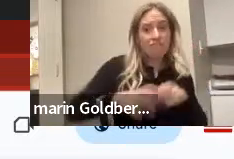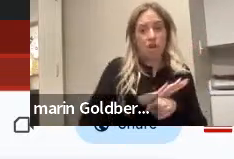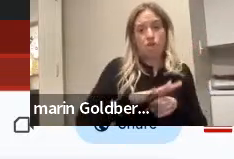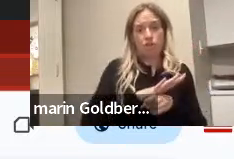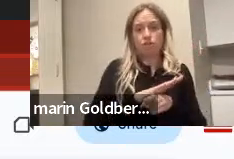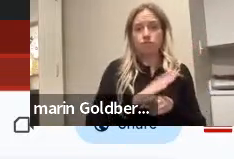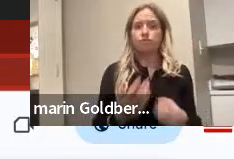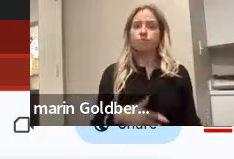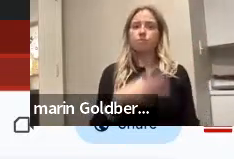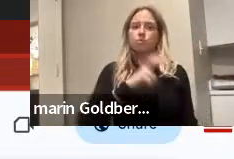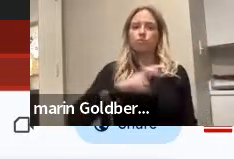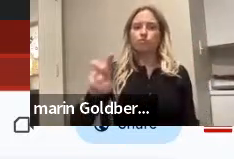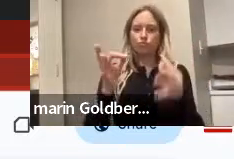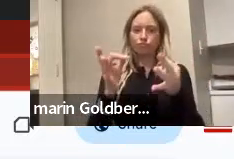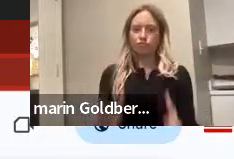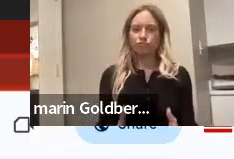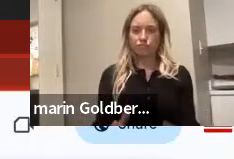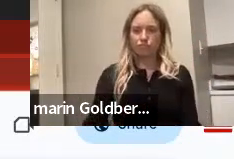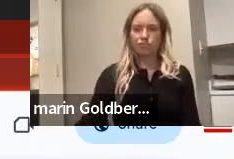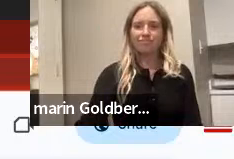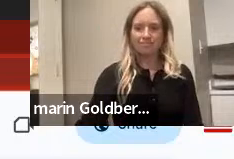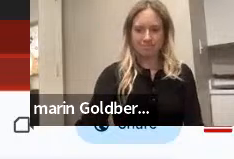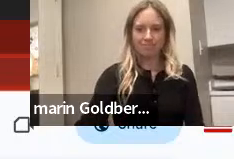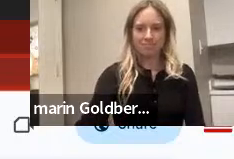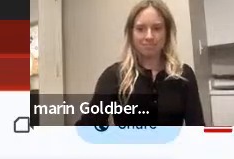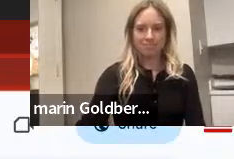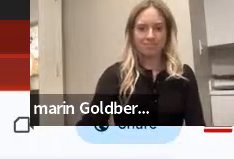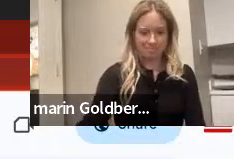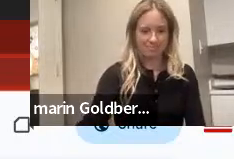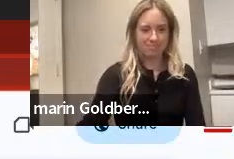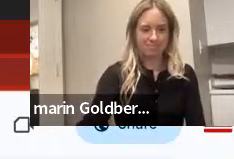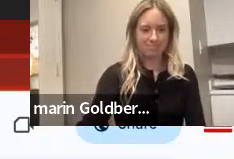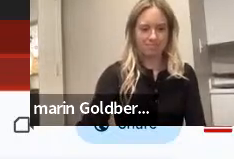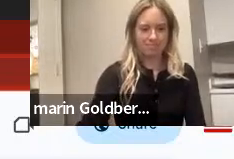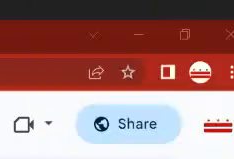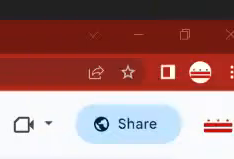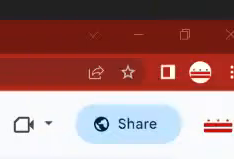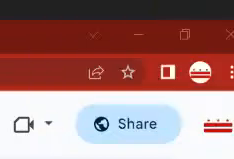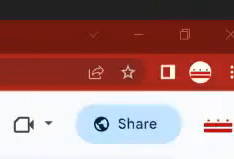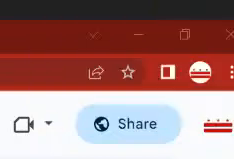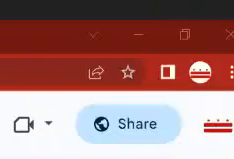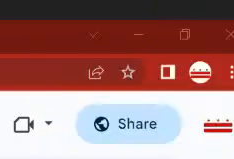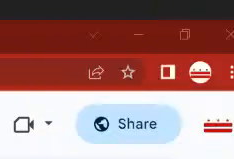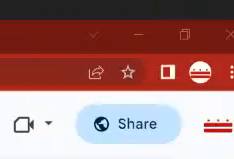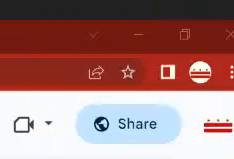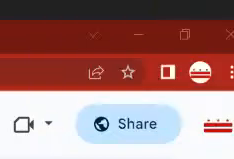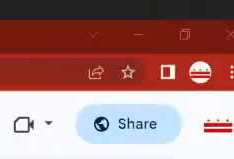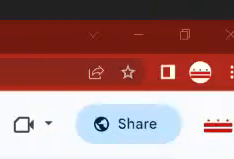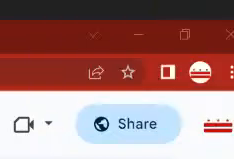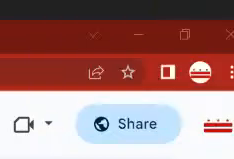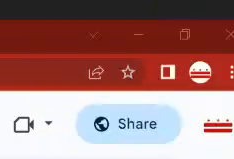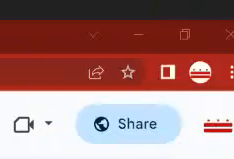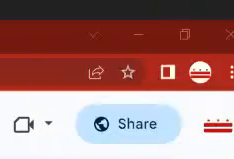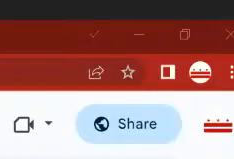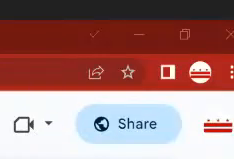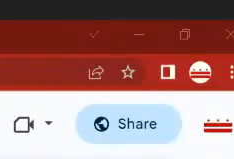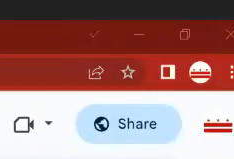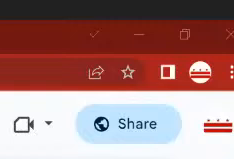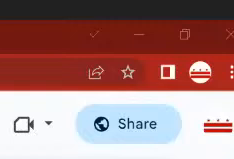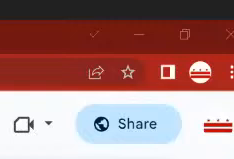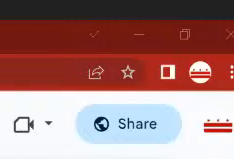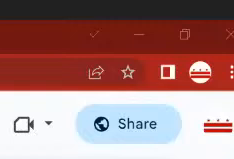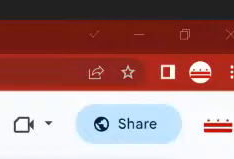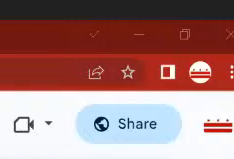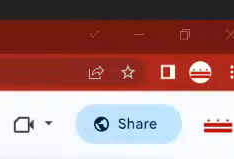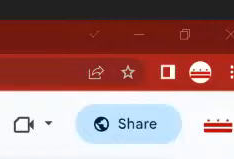we're working on that. As soon as I get all the lists from every commissioner, I'm going to speak with him and